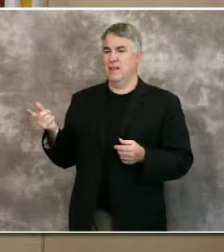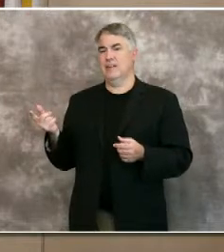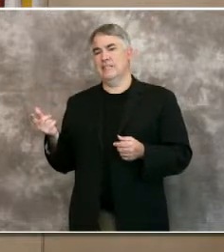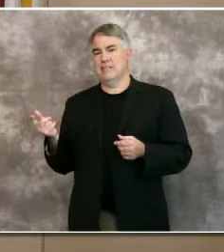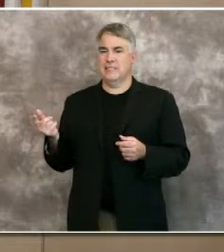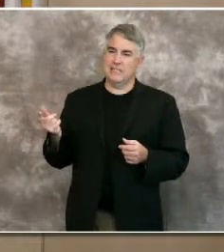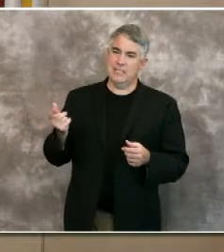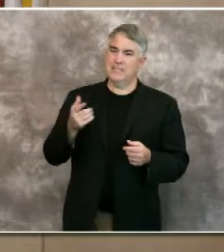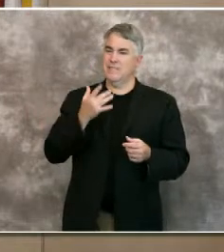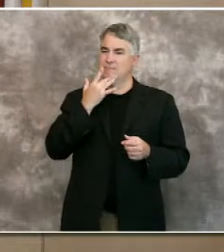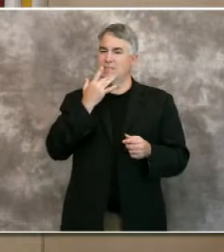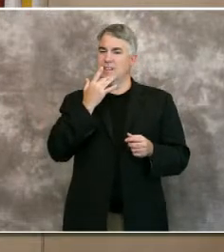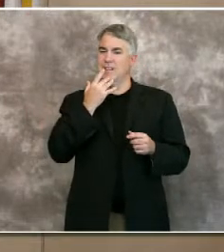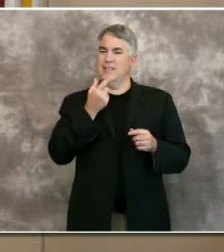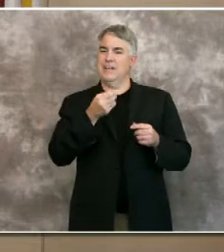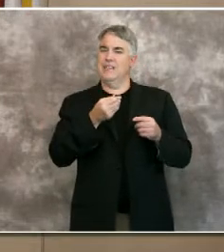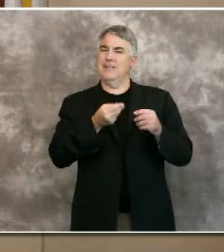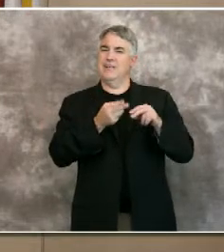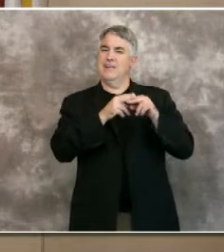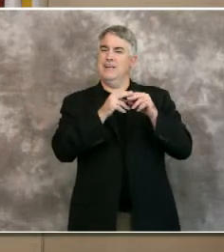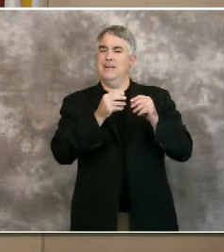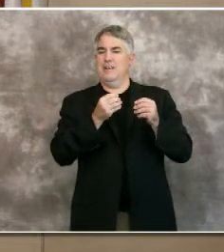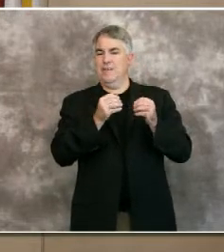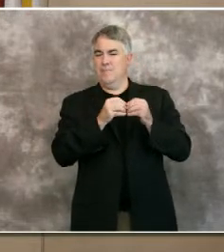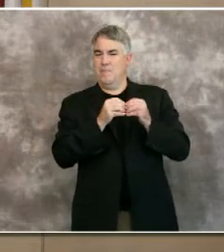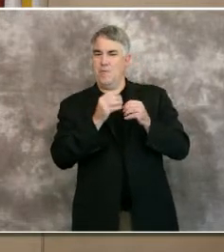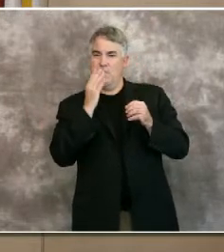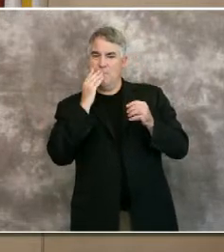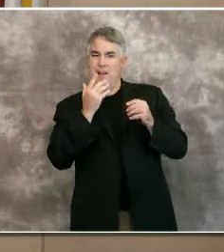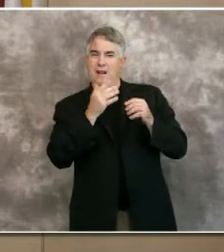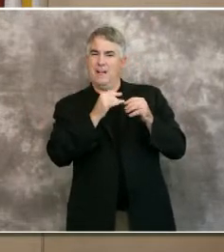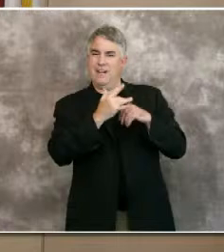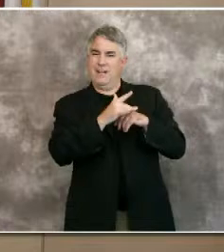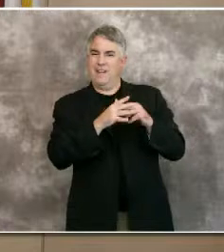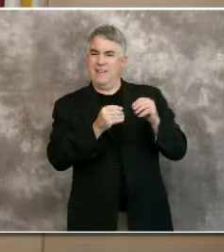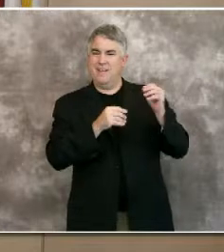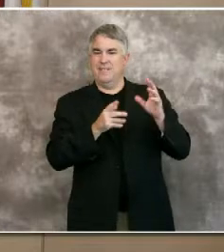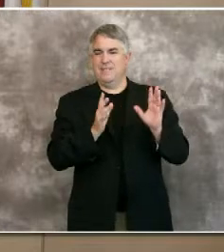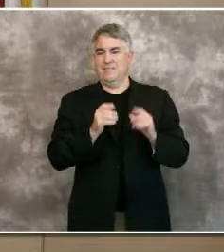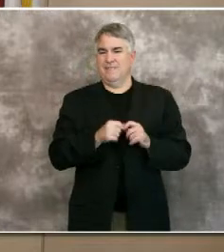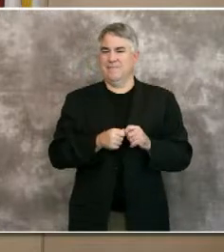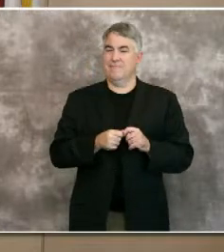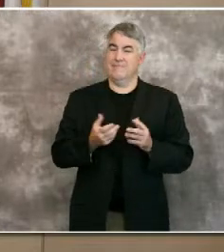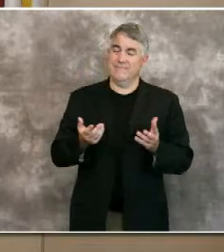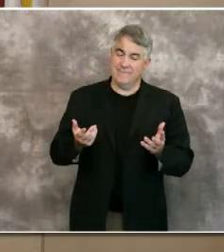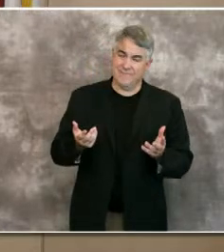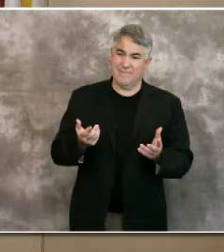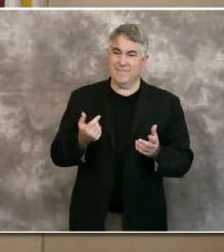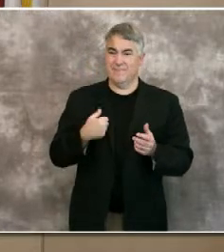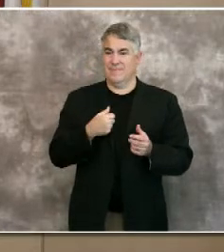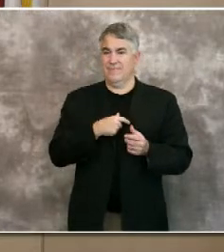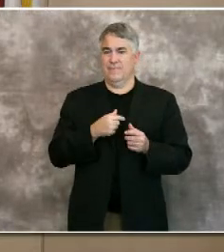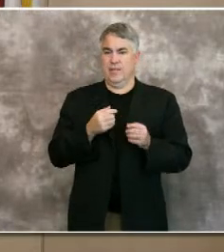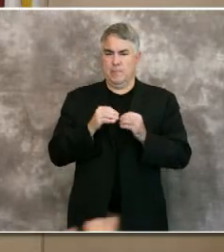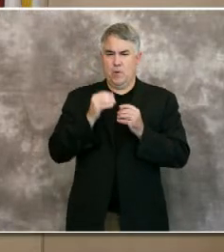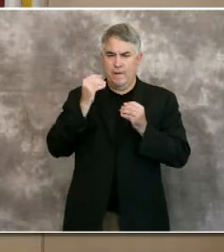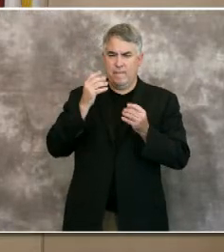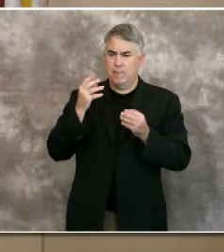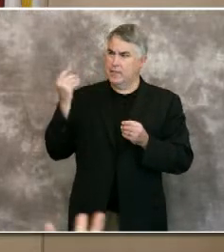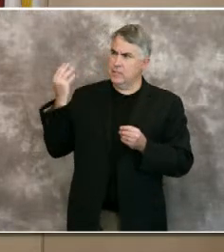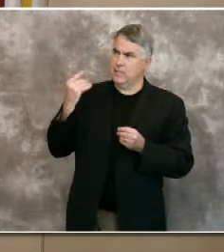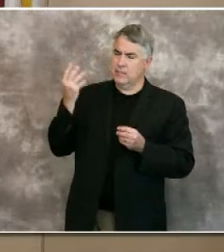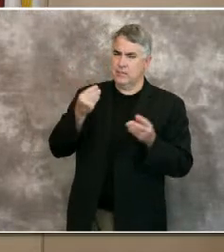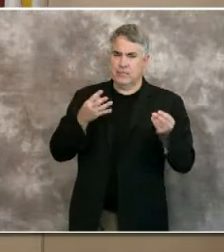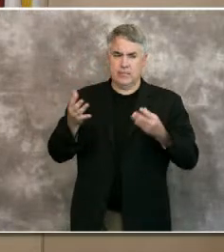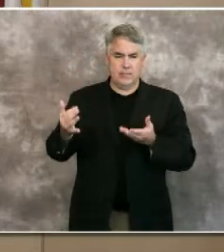additional triggers, but you're absolutely right. And as we've stated previously, as we obtain more information, the triggers